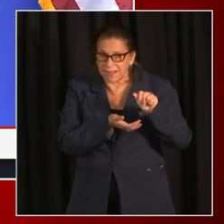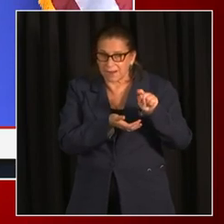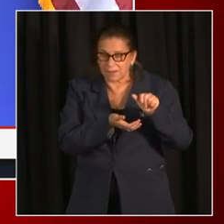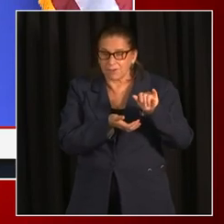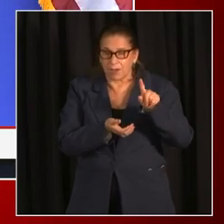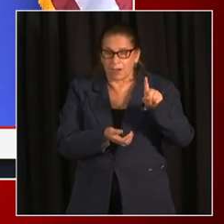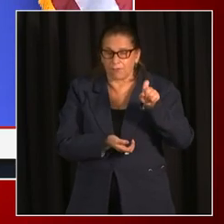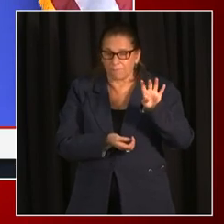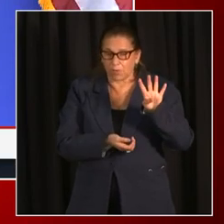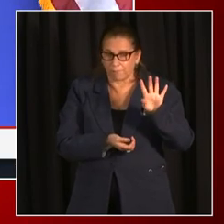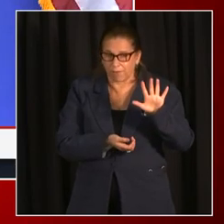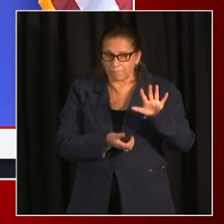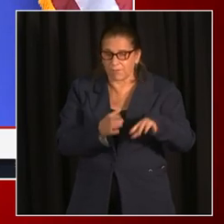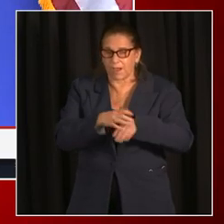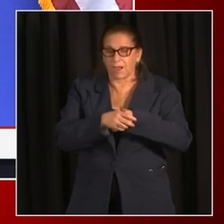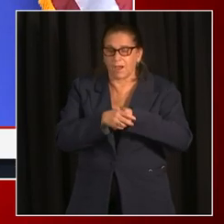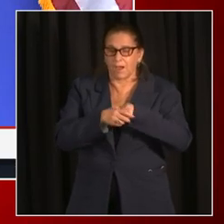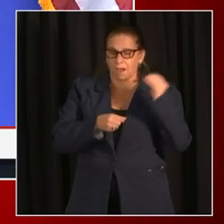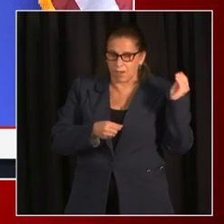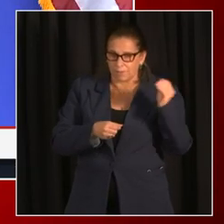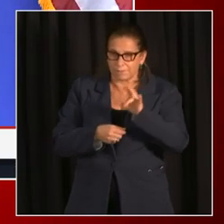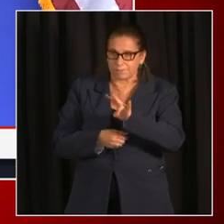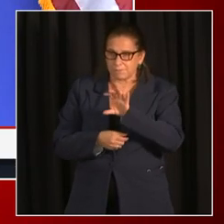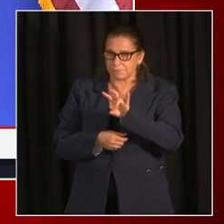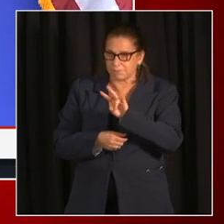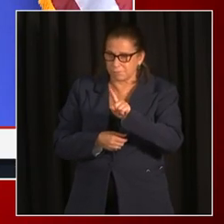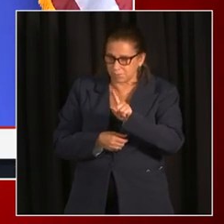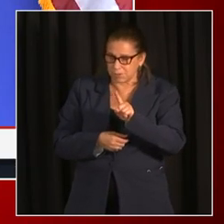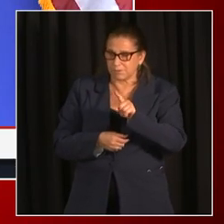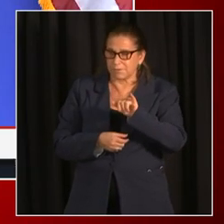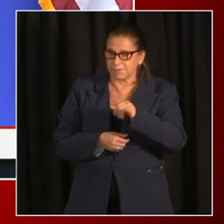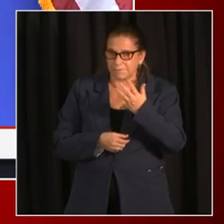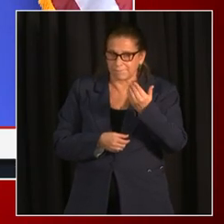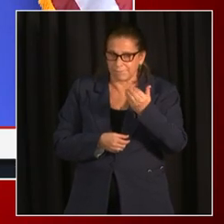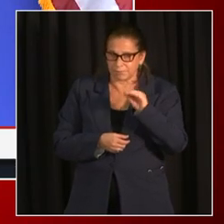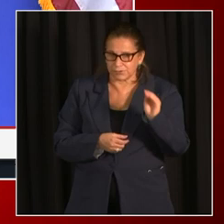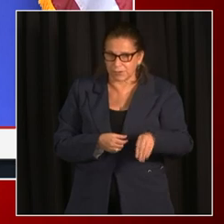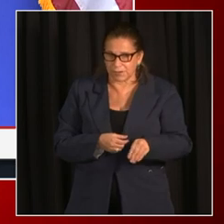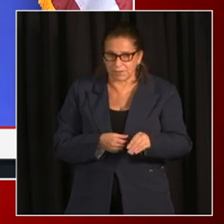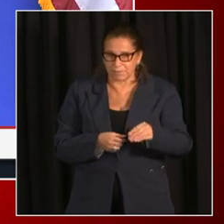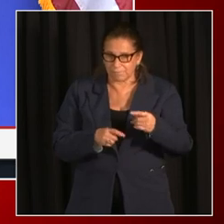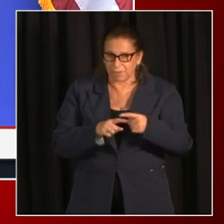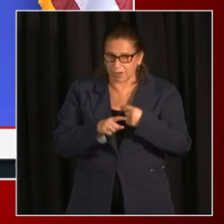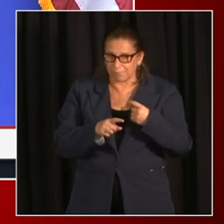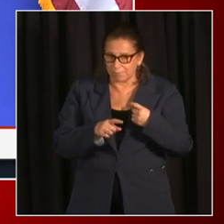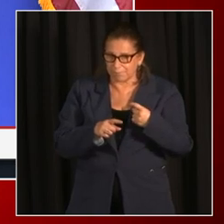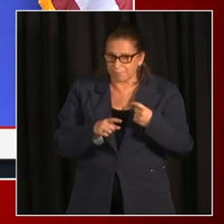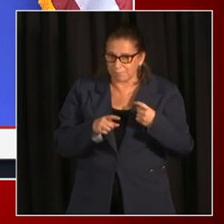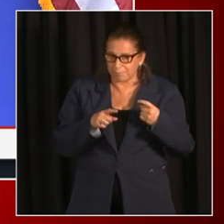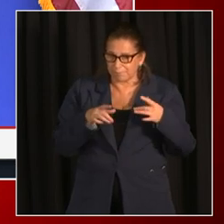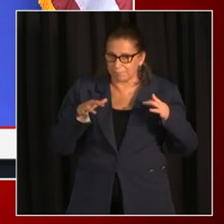145 out of 971, so that's like 15%. Come from? From